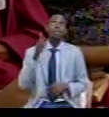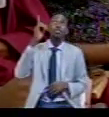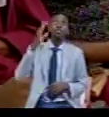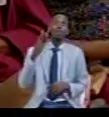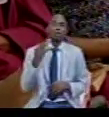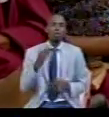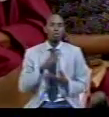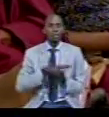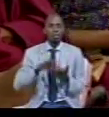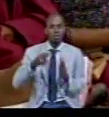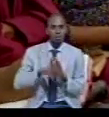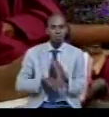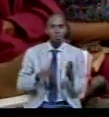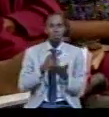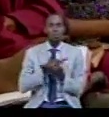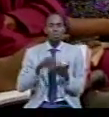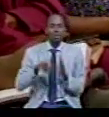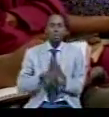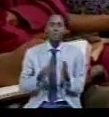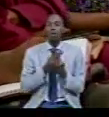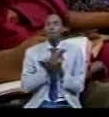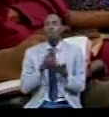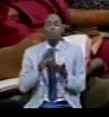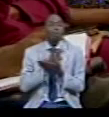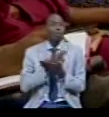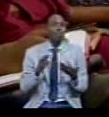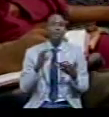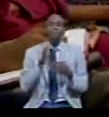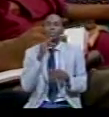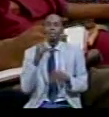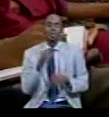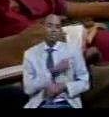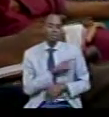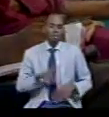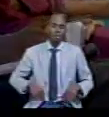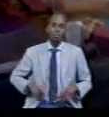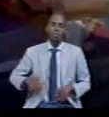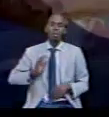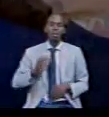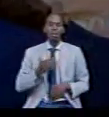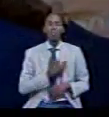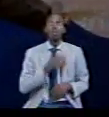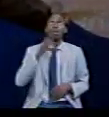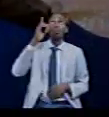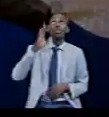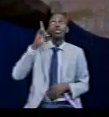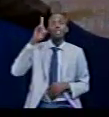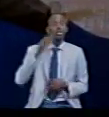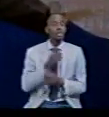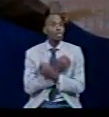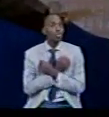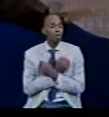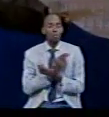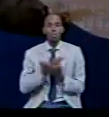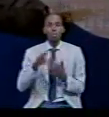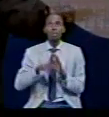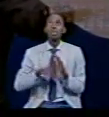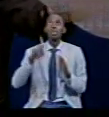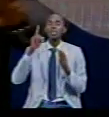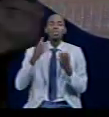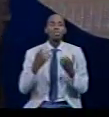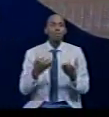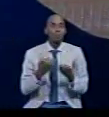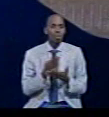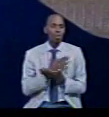God of holiness, the holy, holy, holy, is the Lord our God. He loves holiness. He desires holiness.